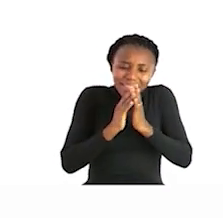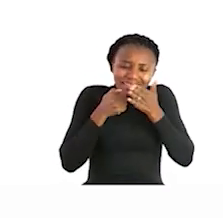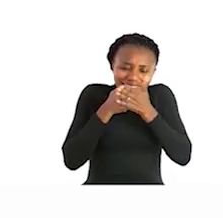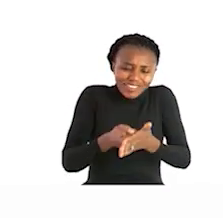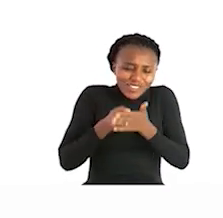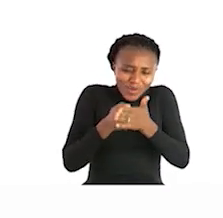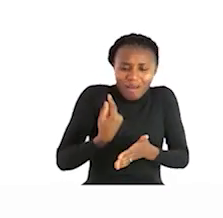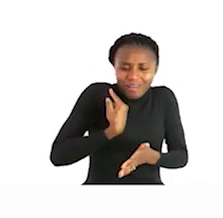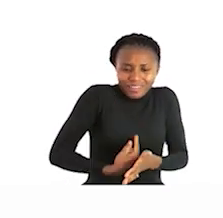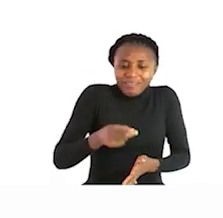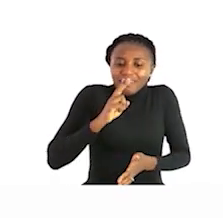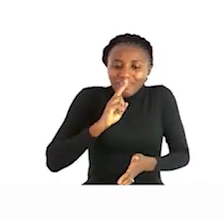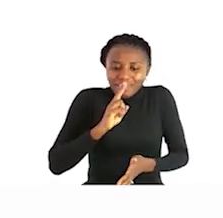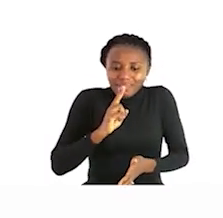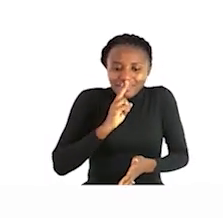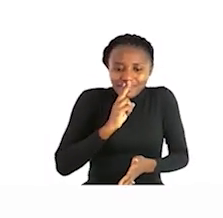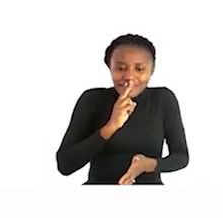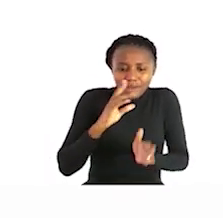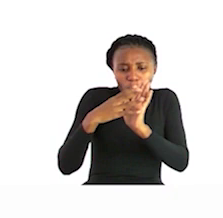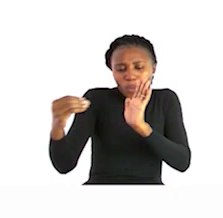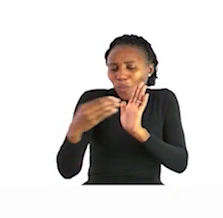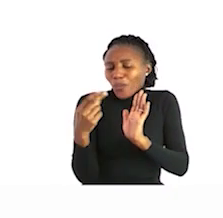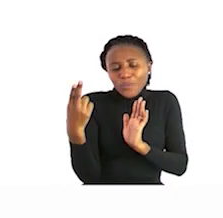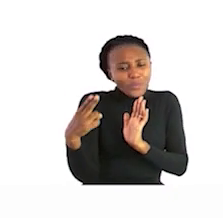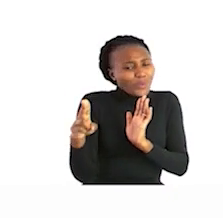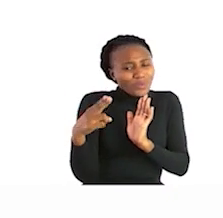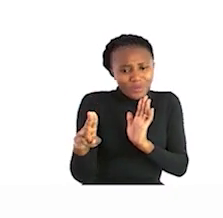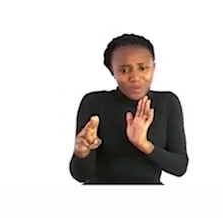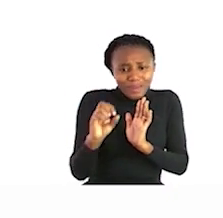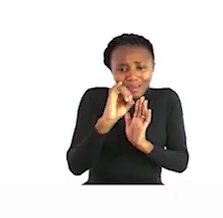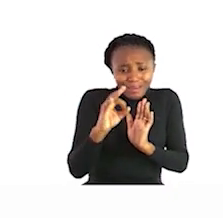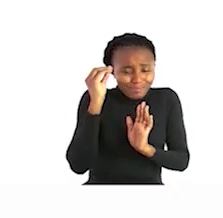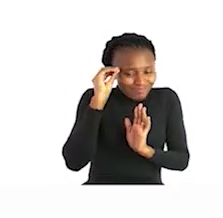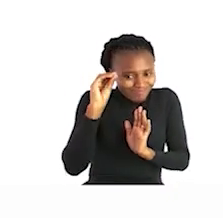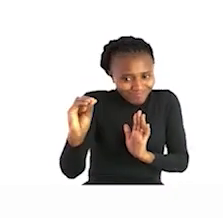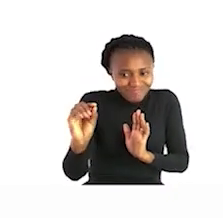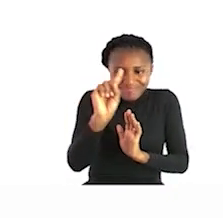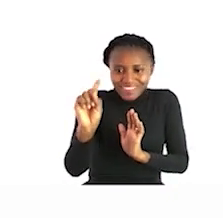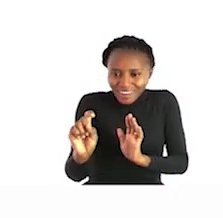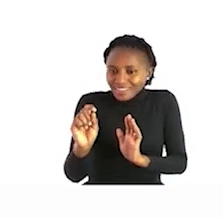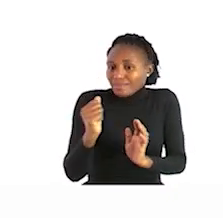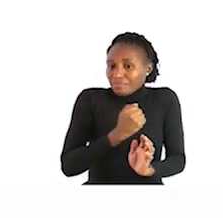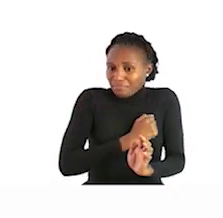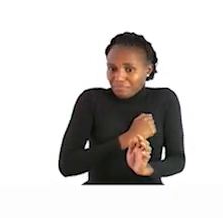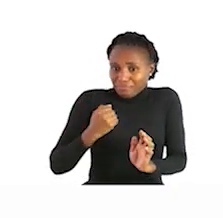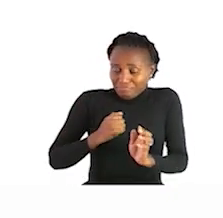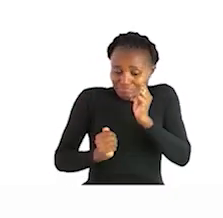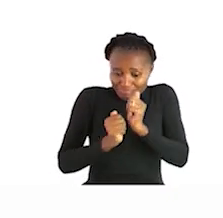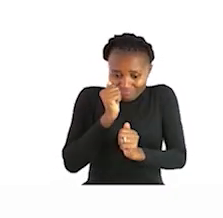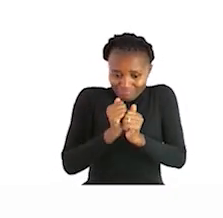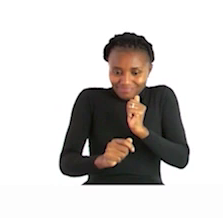do this on your own without looking at the answers. And if need be, you can ask